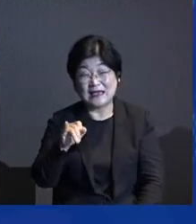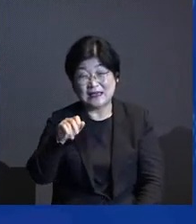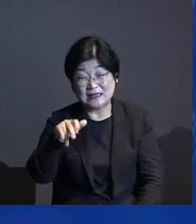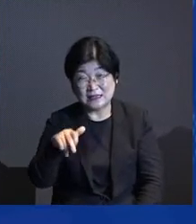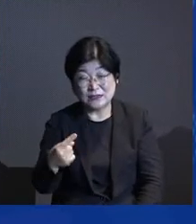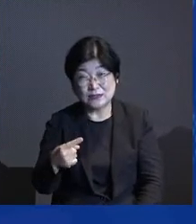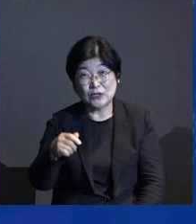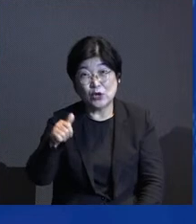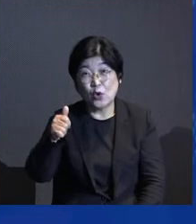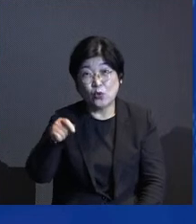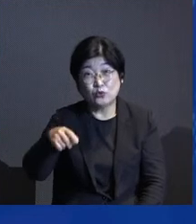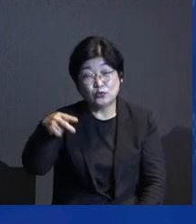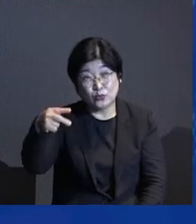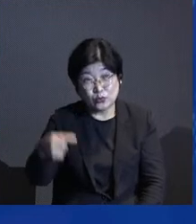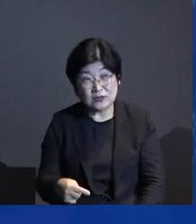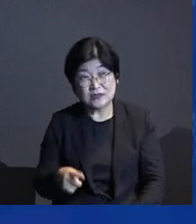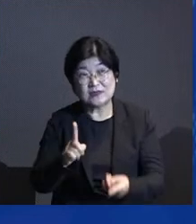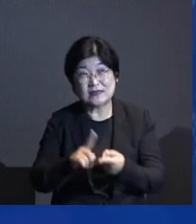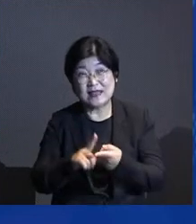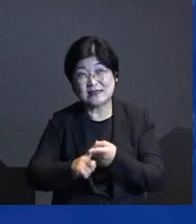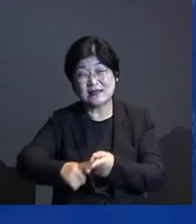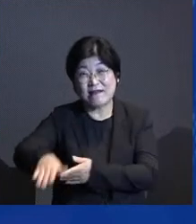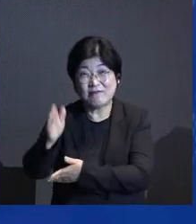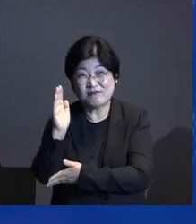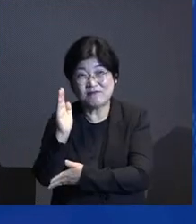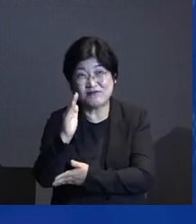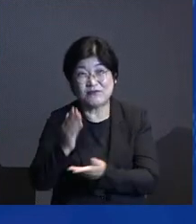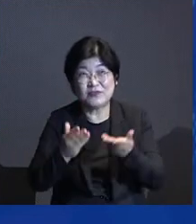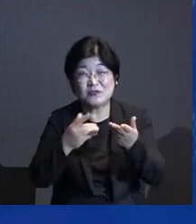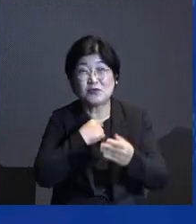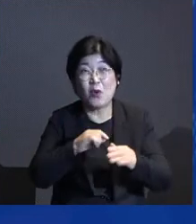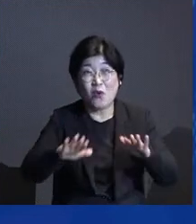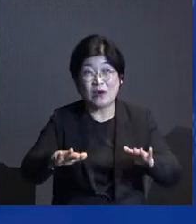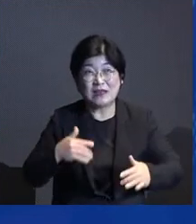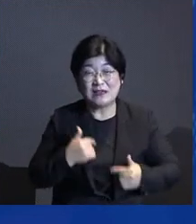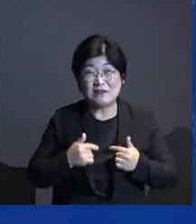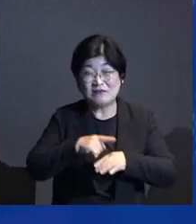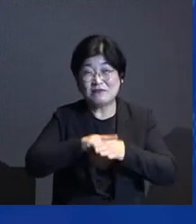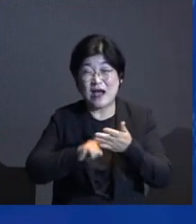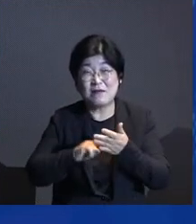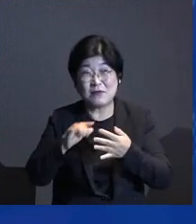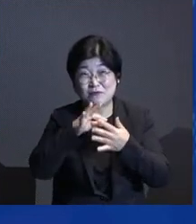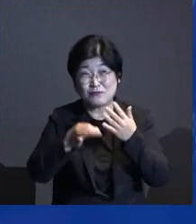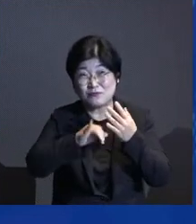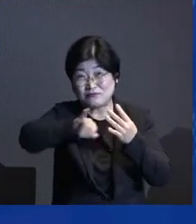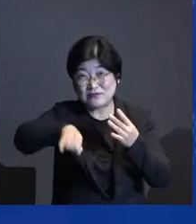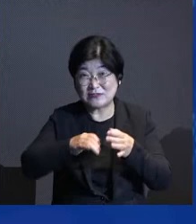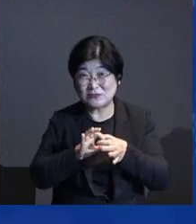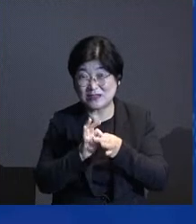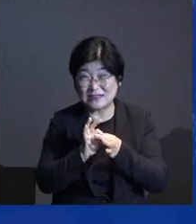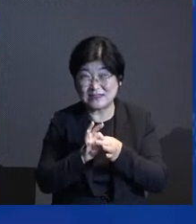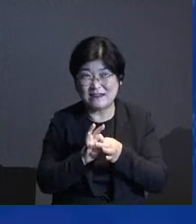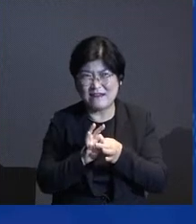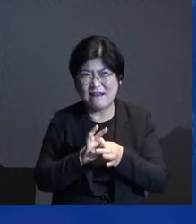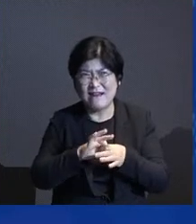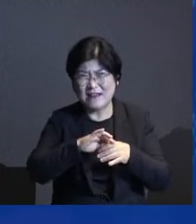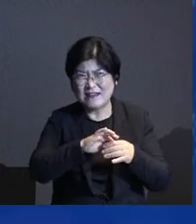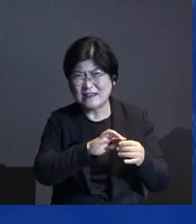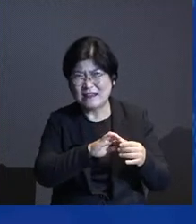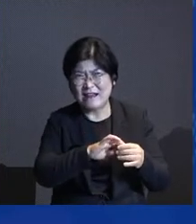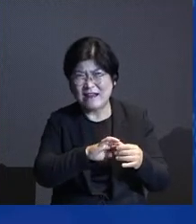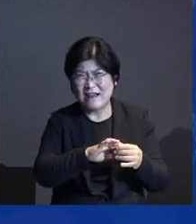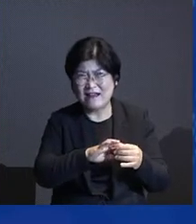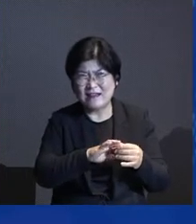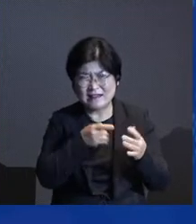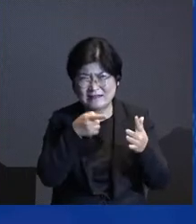Susanne and I are indeed delighted to share some of our key insights and show you the impact of our work in various European